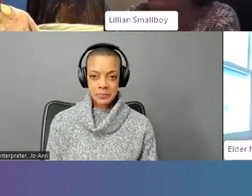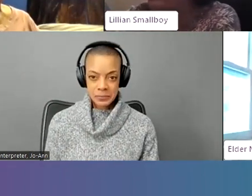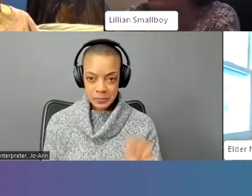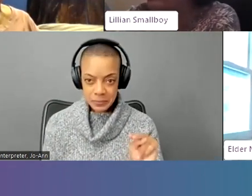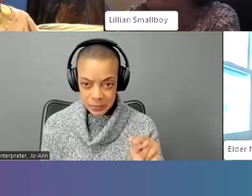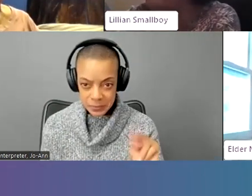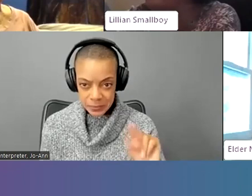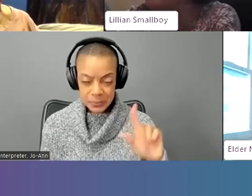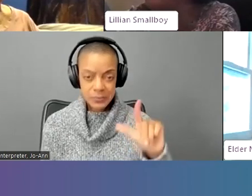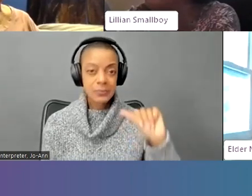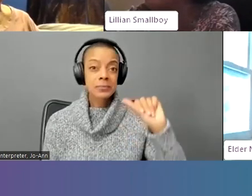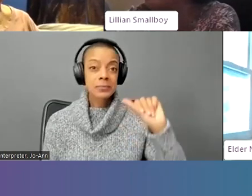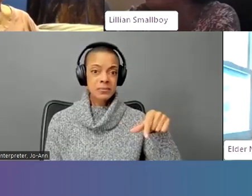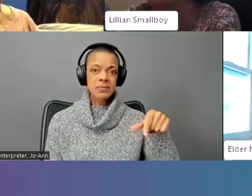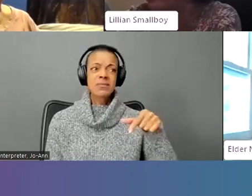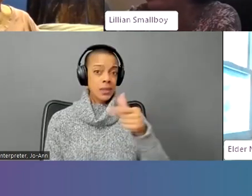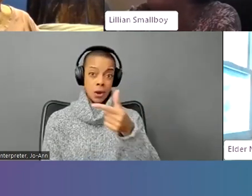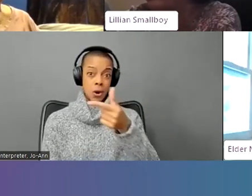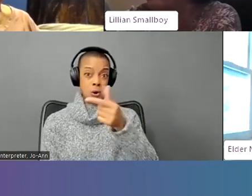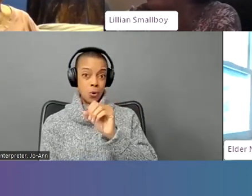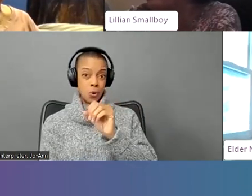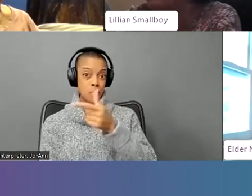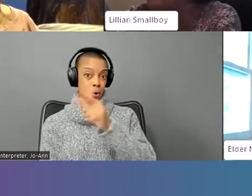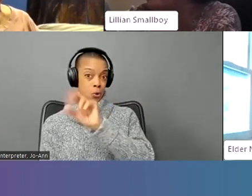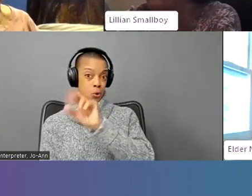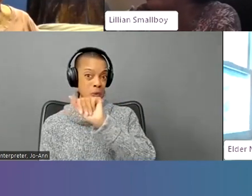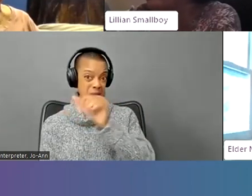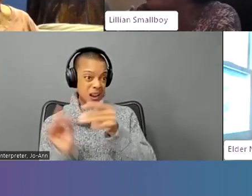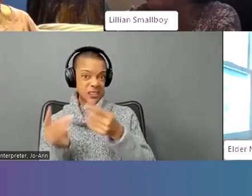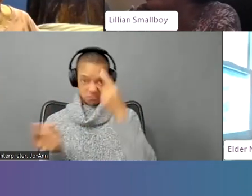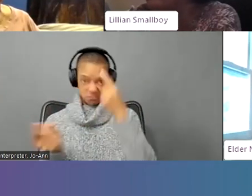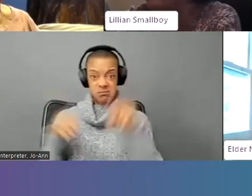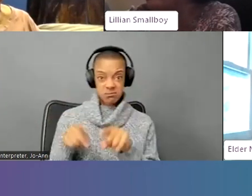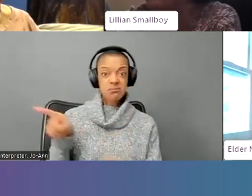I totally agree with Gloria. And